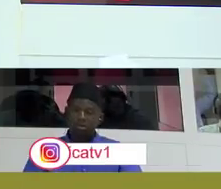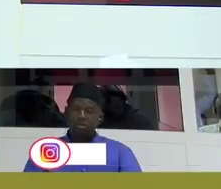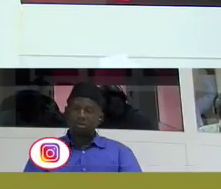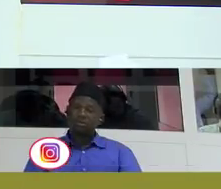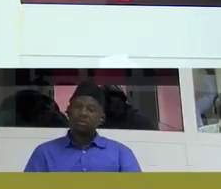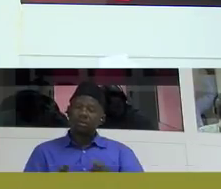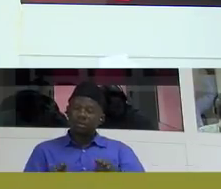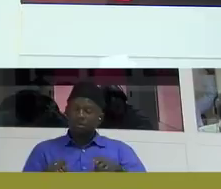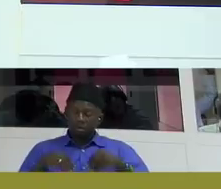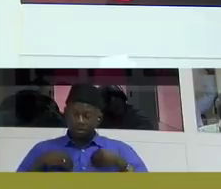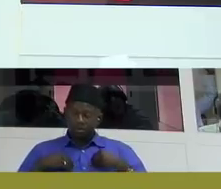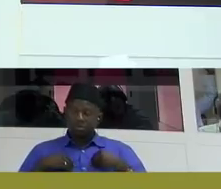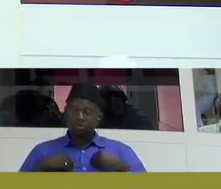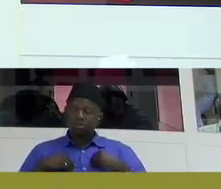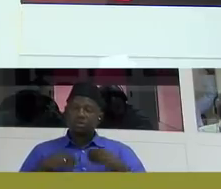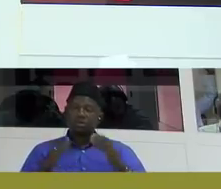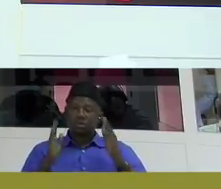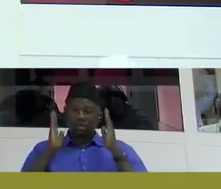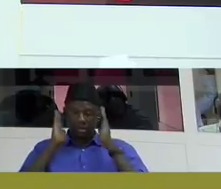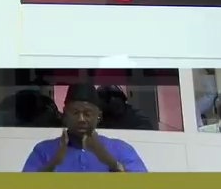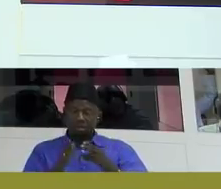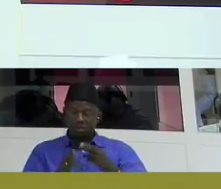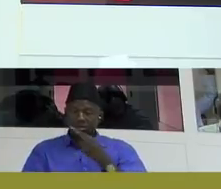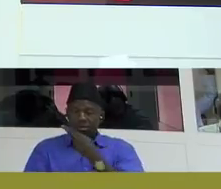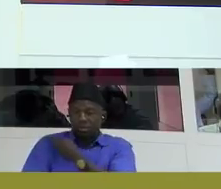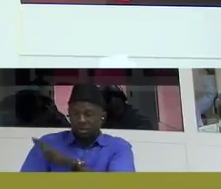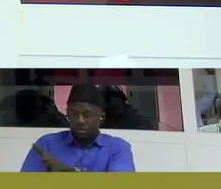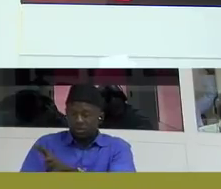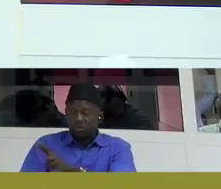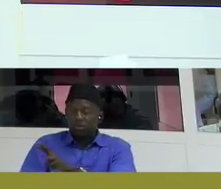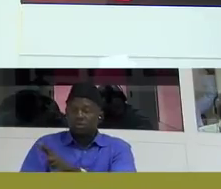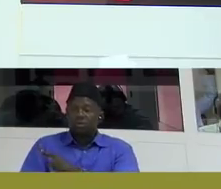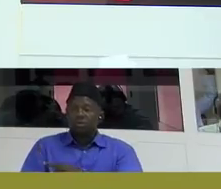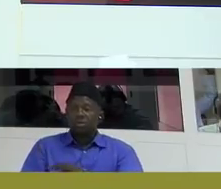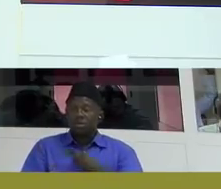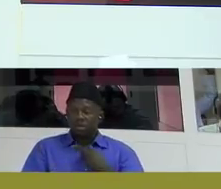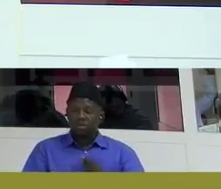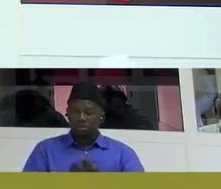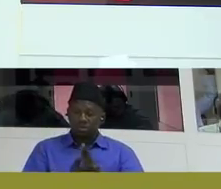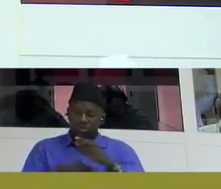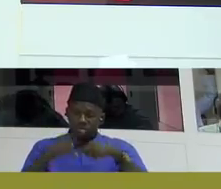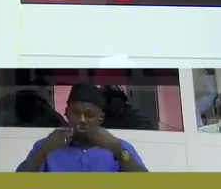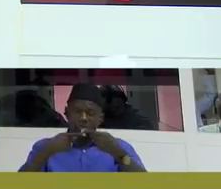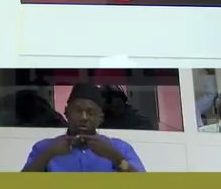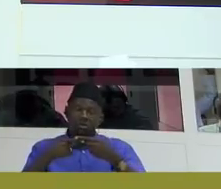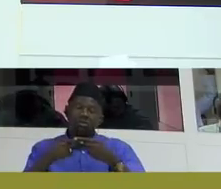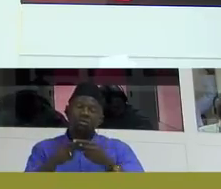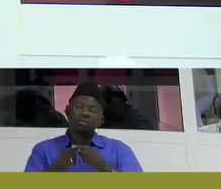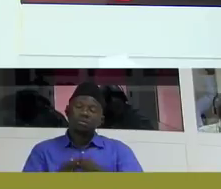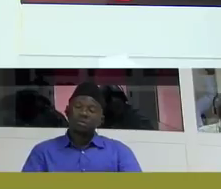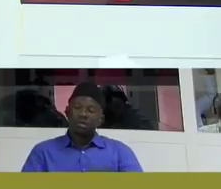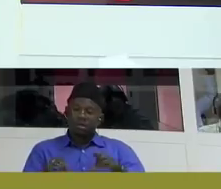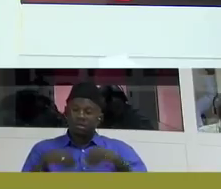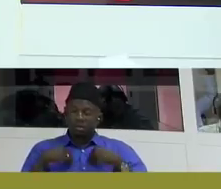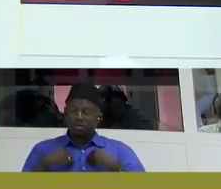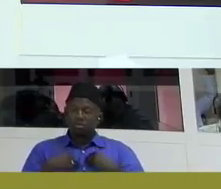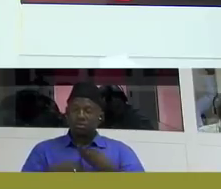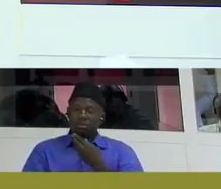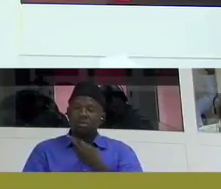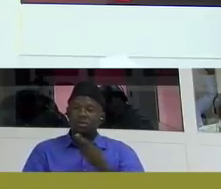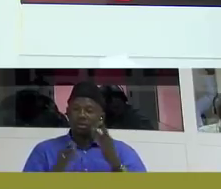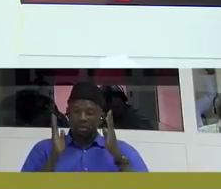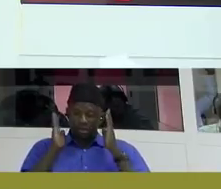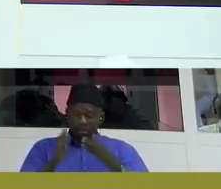Accepting the Islamic religion, he continued, I'm still quoting him, accepting the Islamic religion as